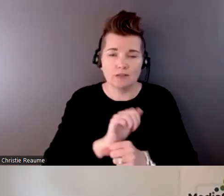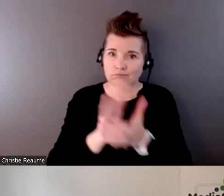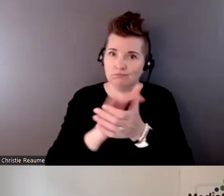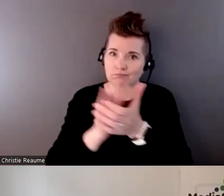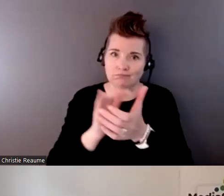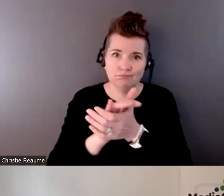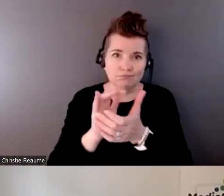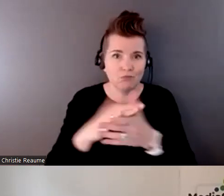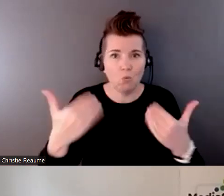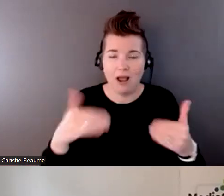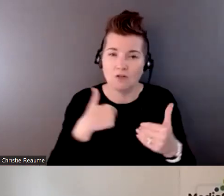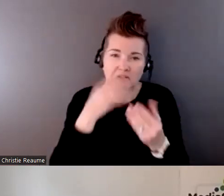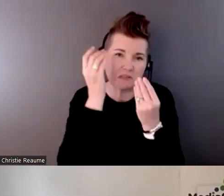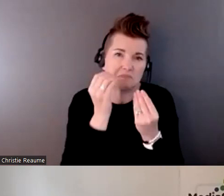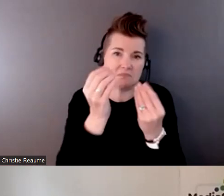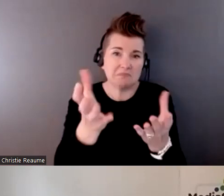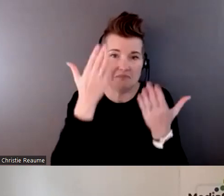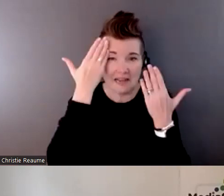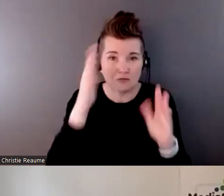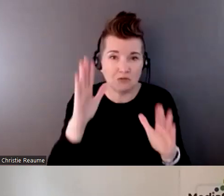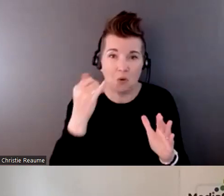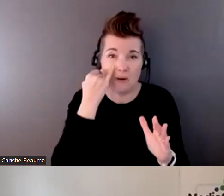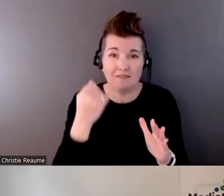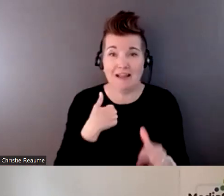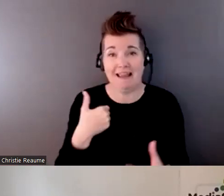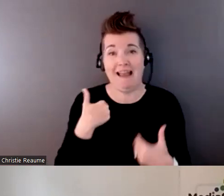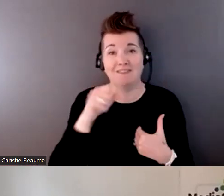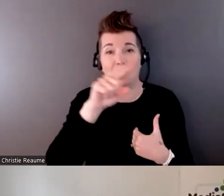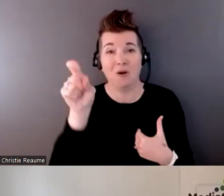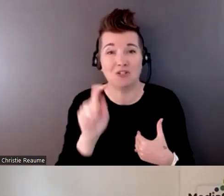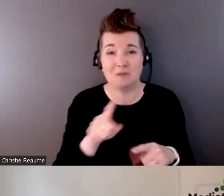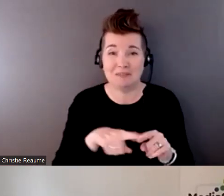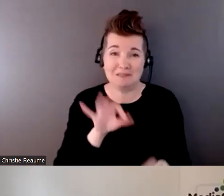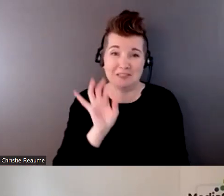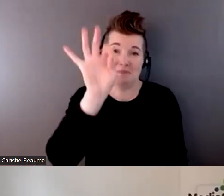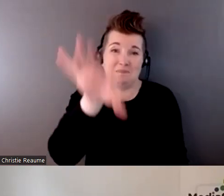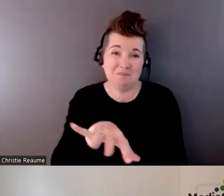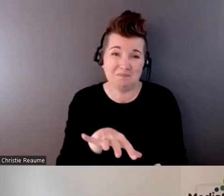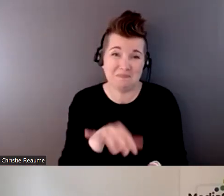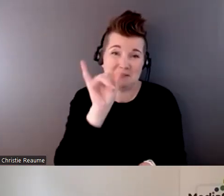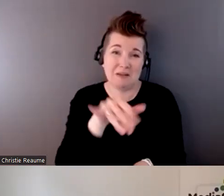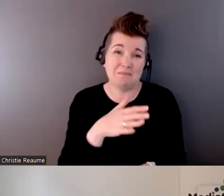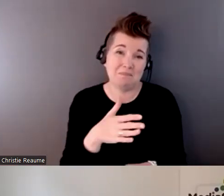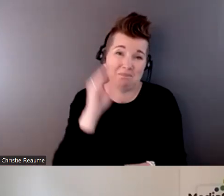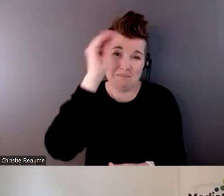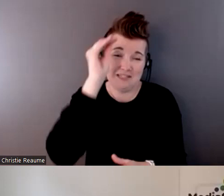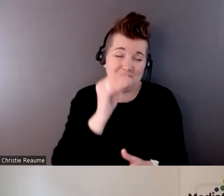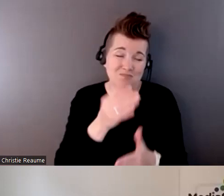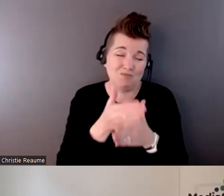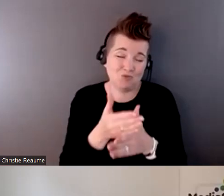you so I'll just leave it at that I don't know if there's any question but that's what I wanted to share